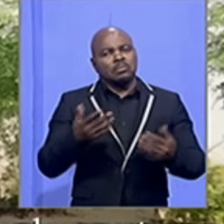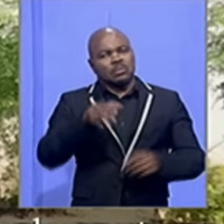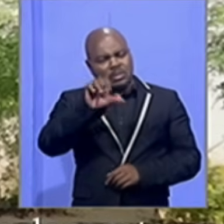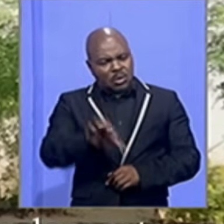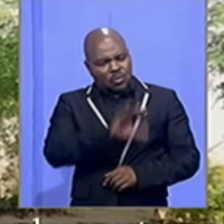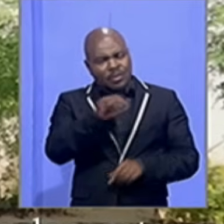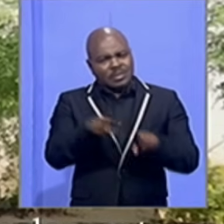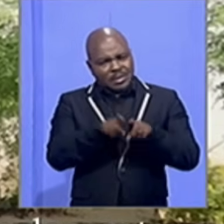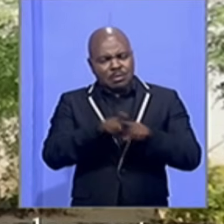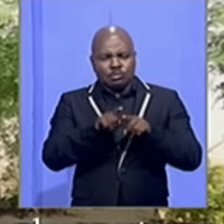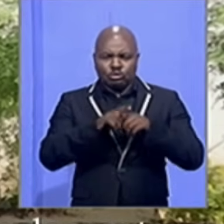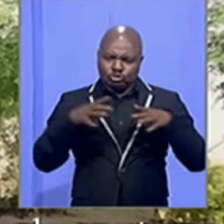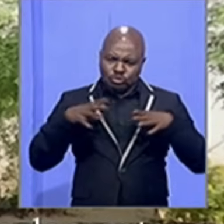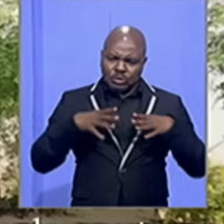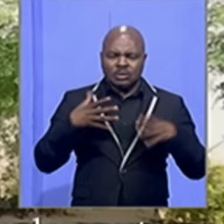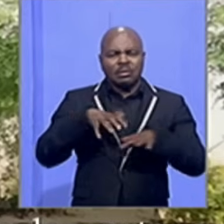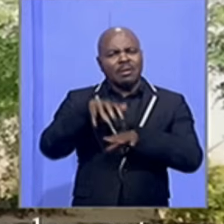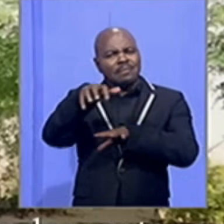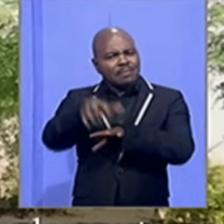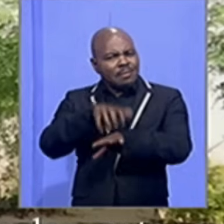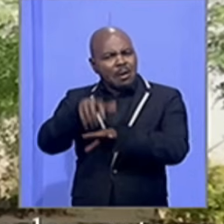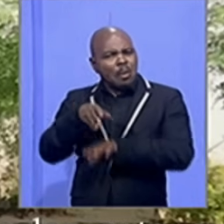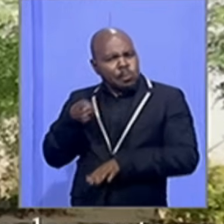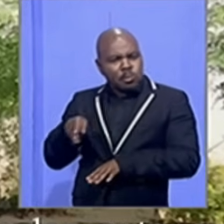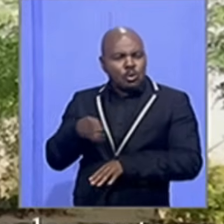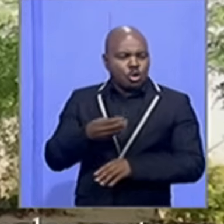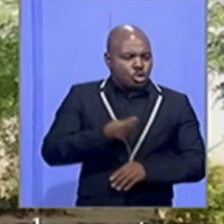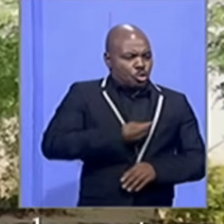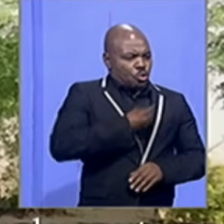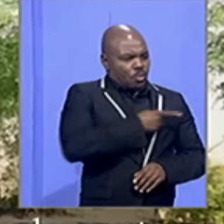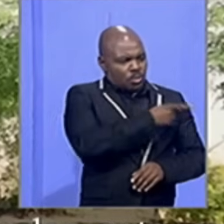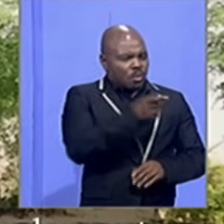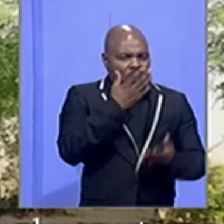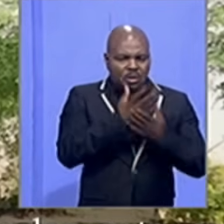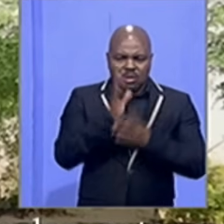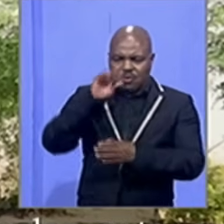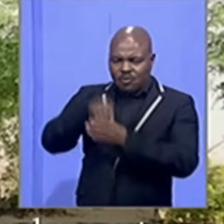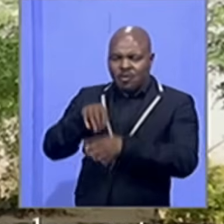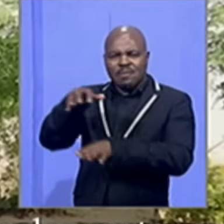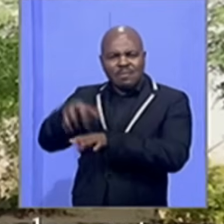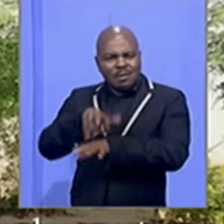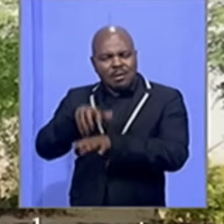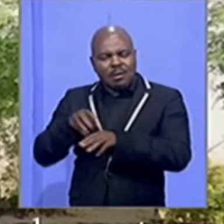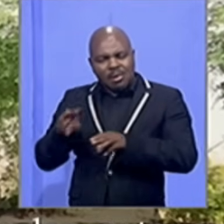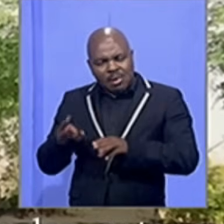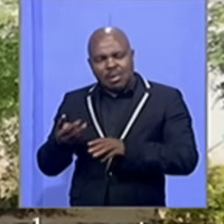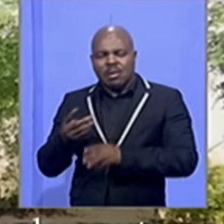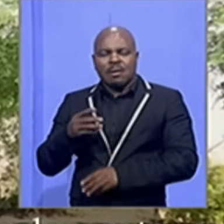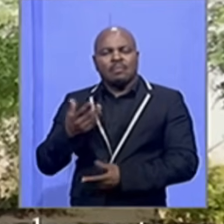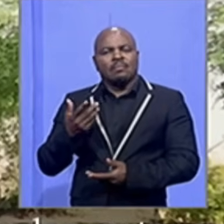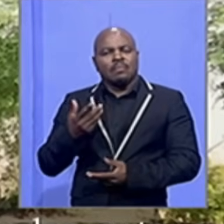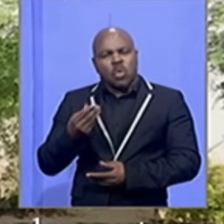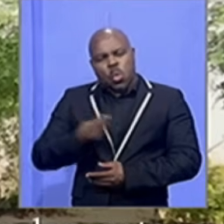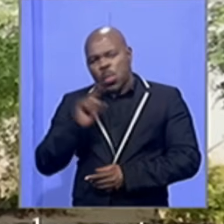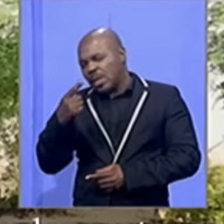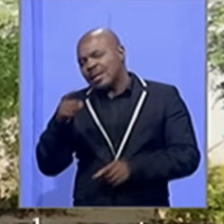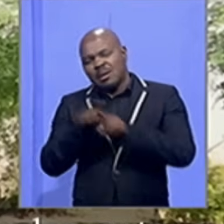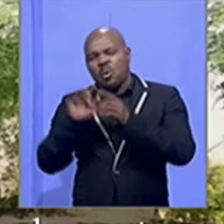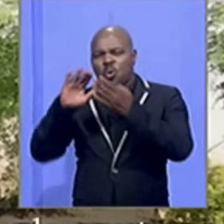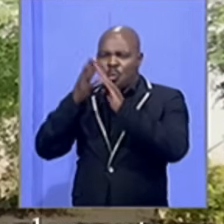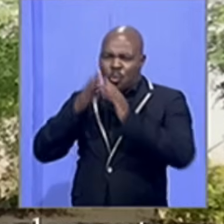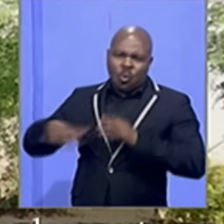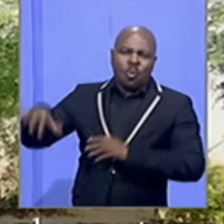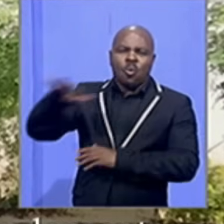ka nthena ka agriculture mo le goreng baswa ba ka ba fa bonyetla gore ba leme e bile not re baswa fela setšhaba bo le rwa ba ya